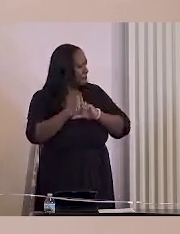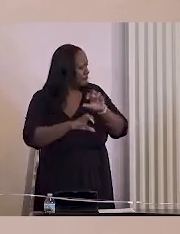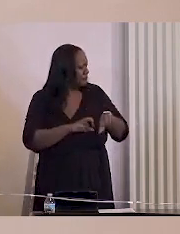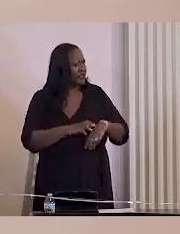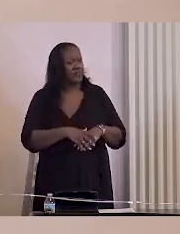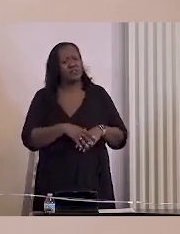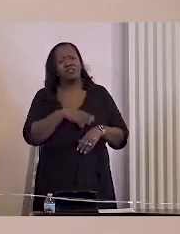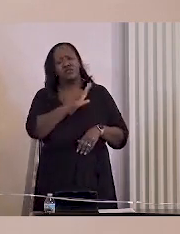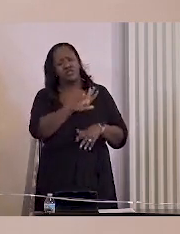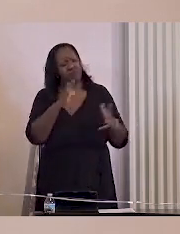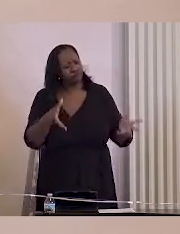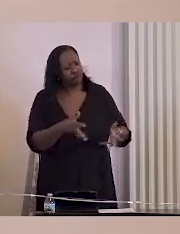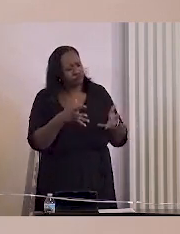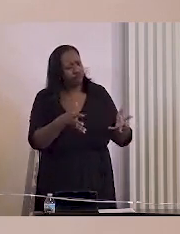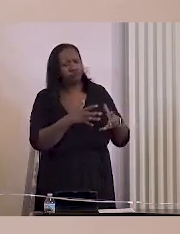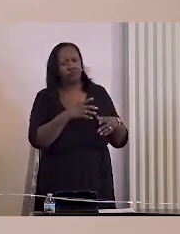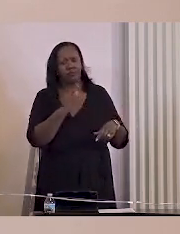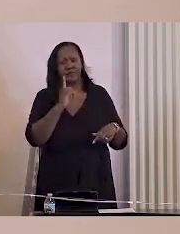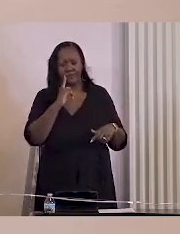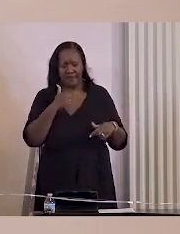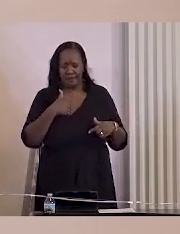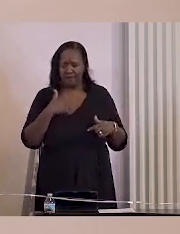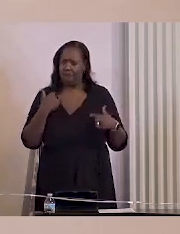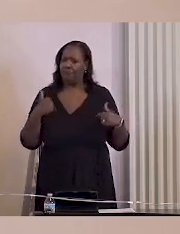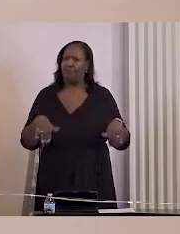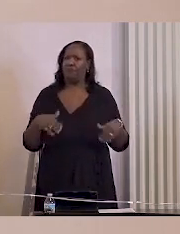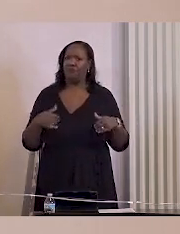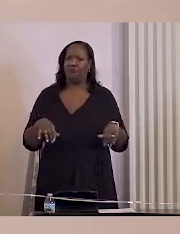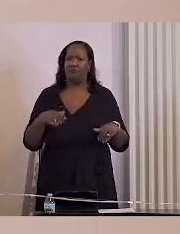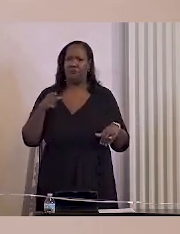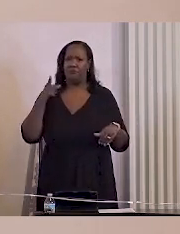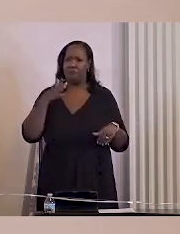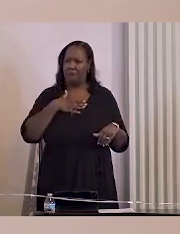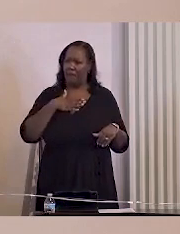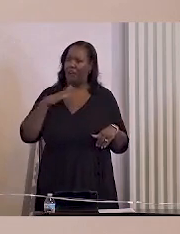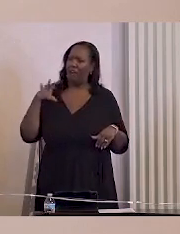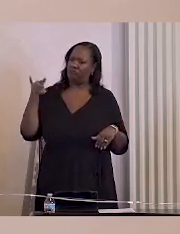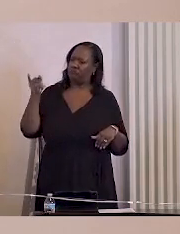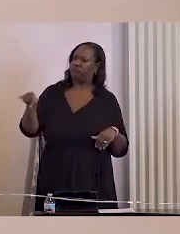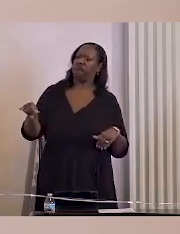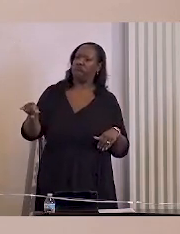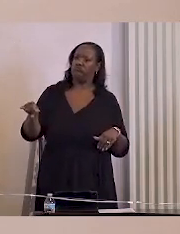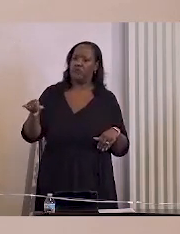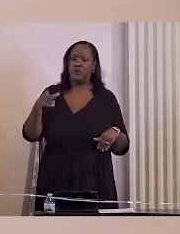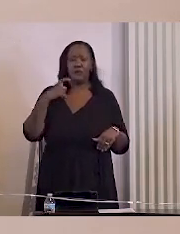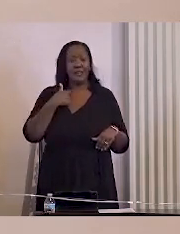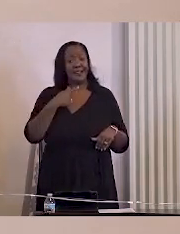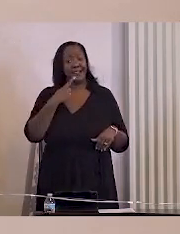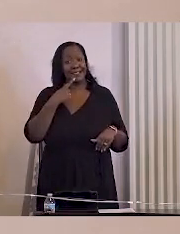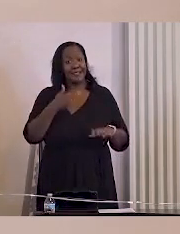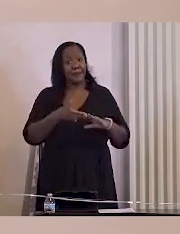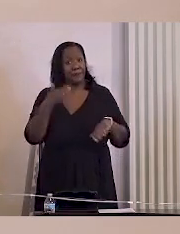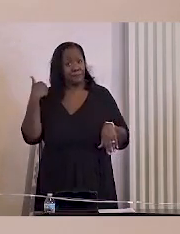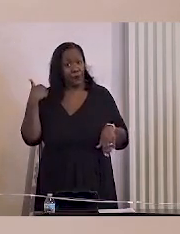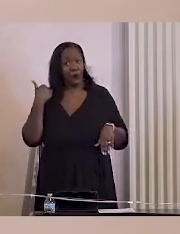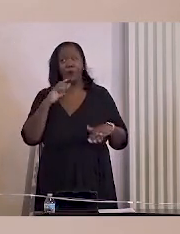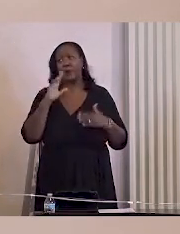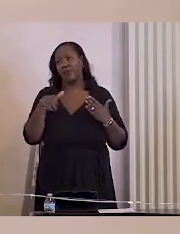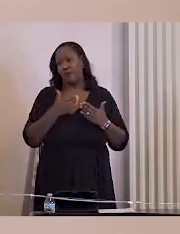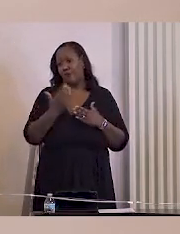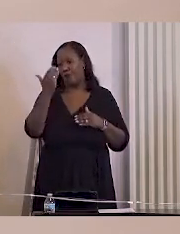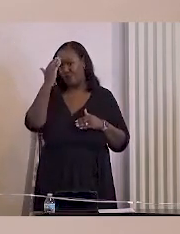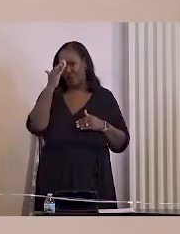and gentle and encouraging about my capital campaign pledge. And as I said before, we all